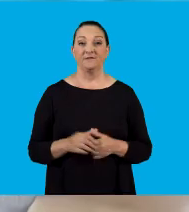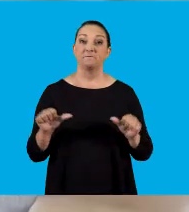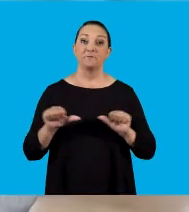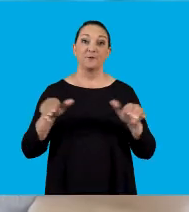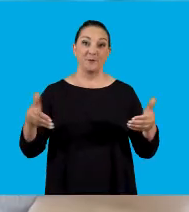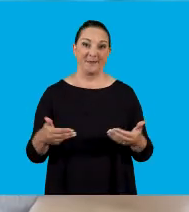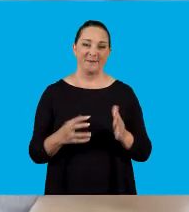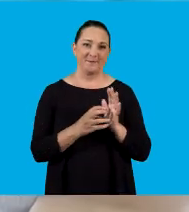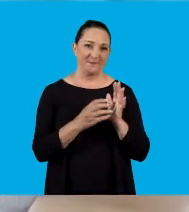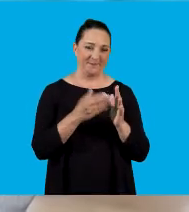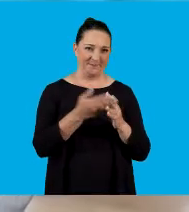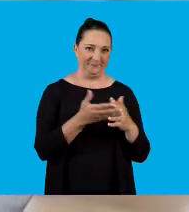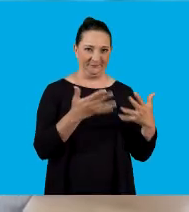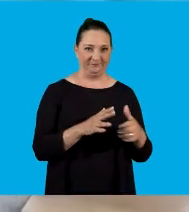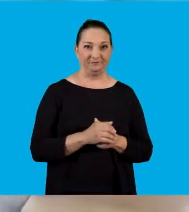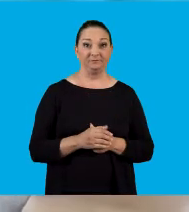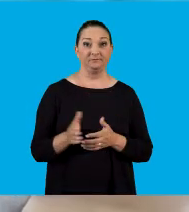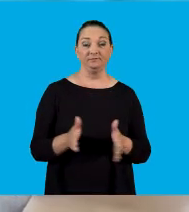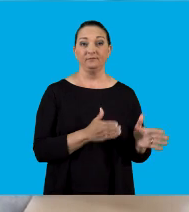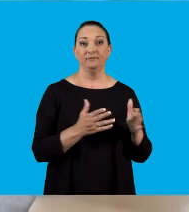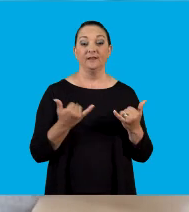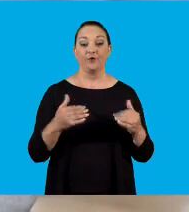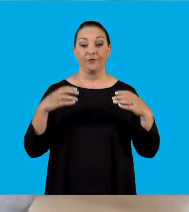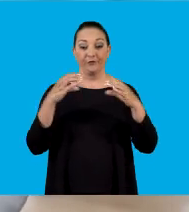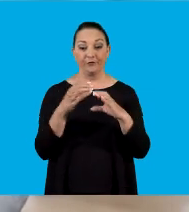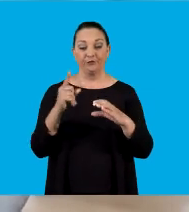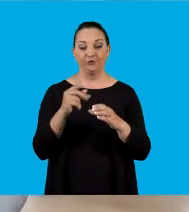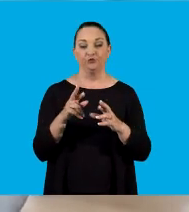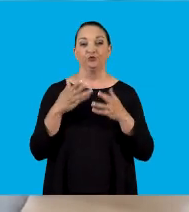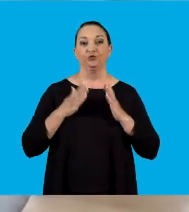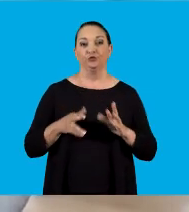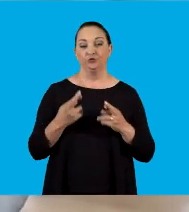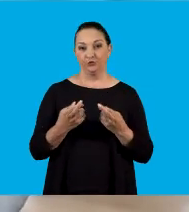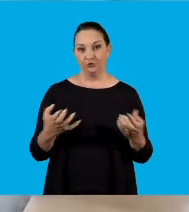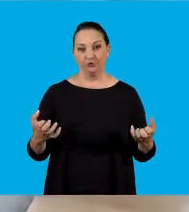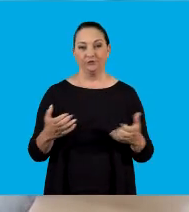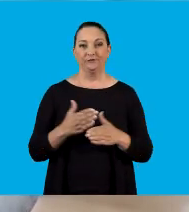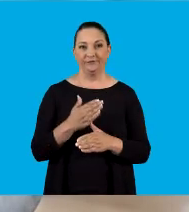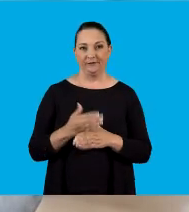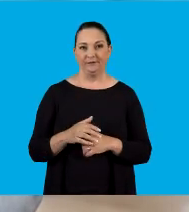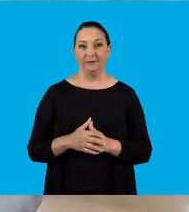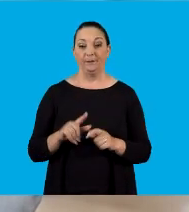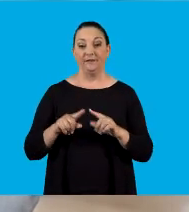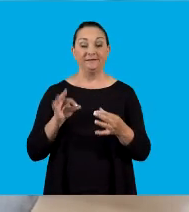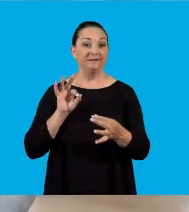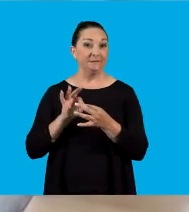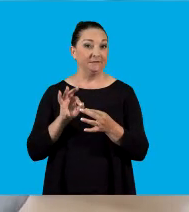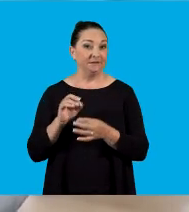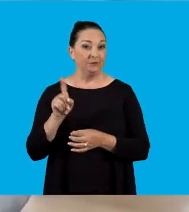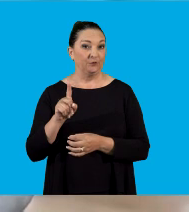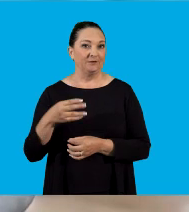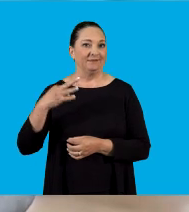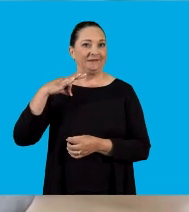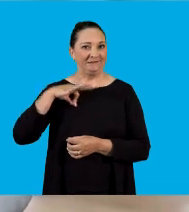Welcome back from an ad break. As mentioned, we are focusing on human resources function. Specifically, we'll be focusing on the